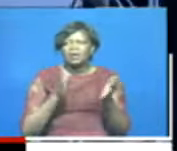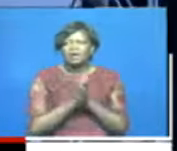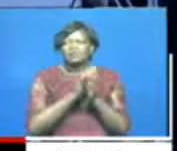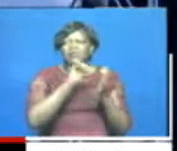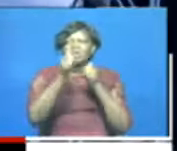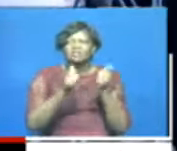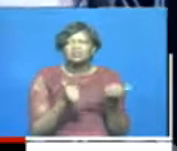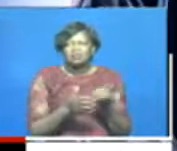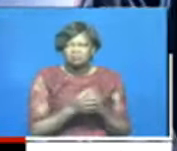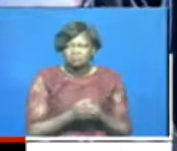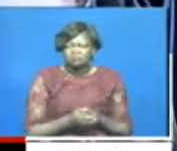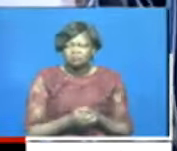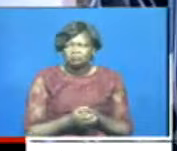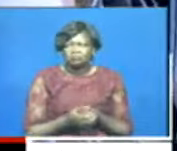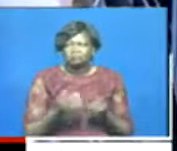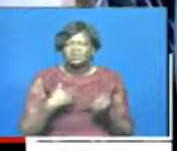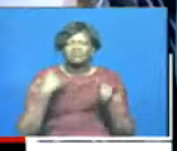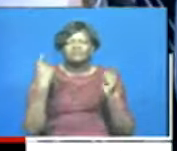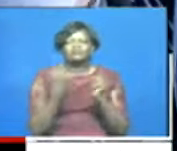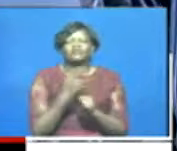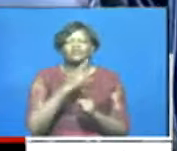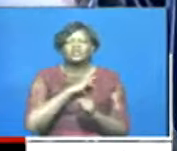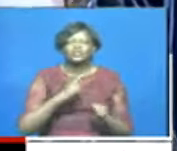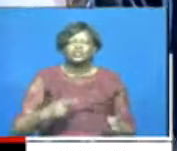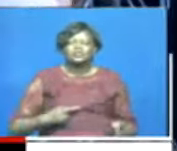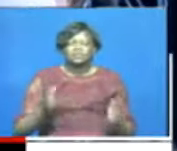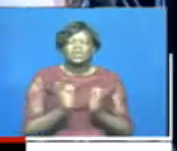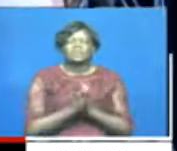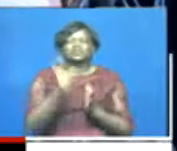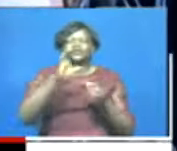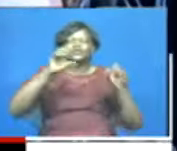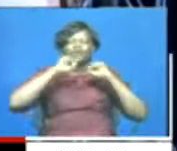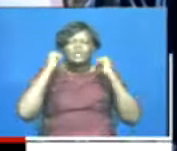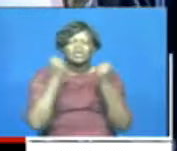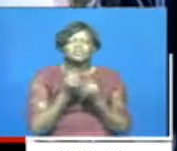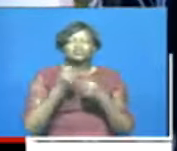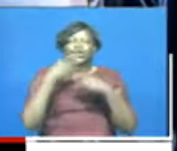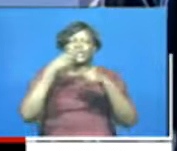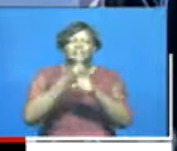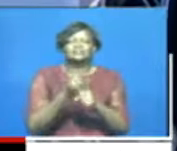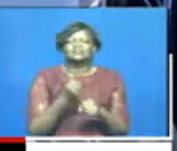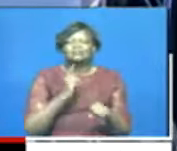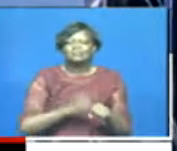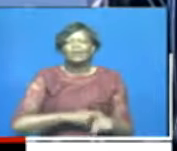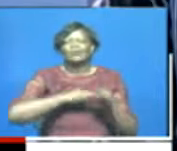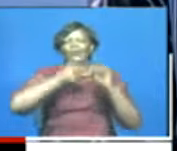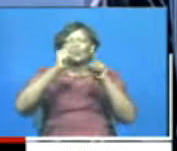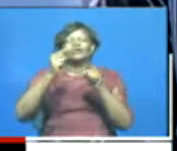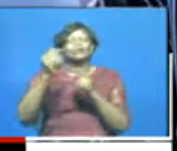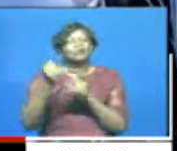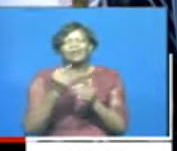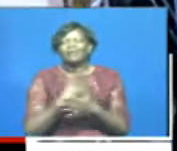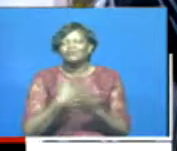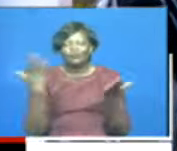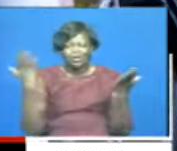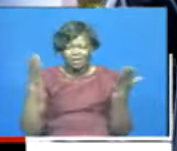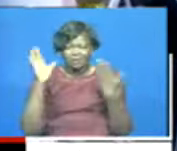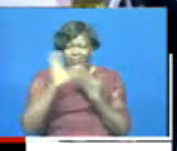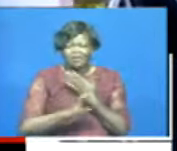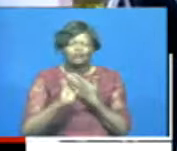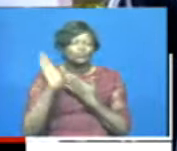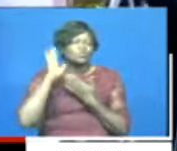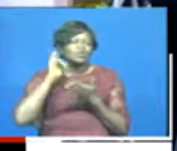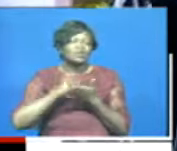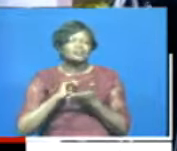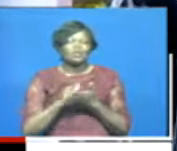na interfaith, tuko na civil society organizations. So ukienda karibu kila mahali kote nchini utasikia kwamba